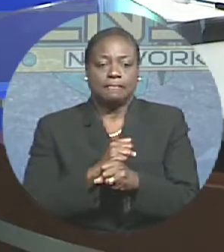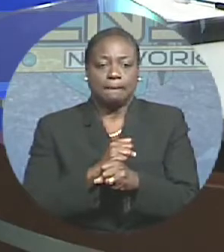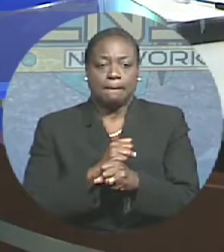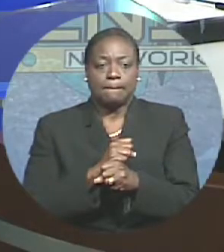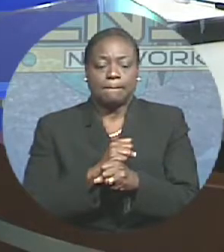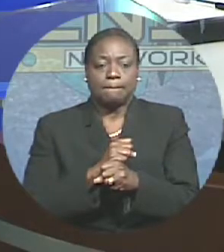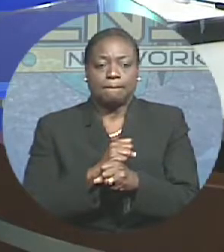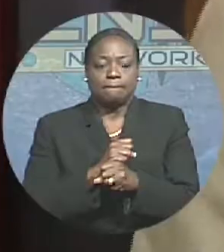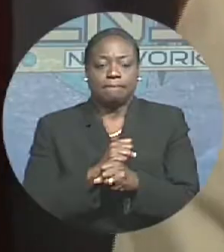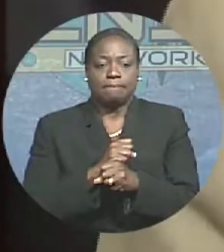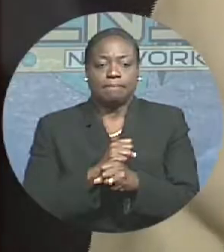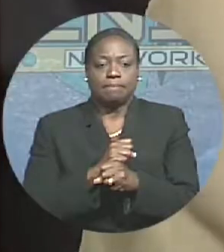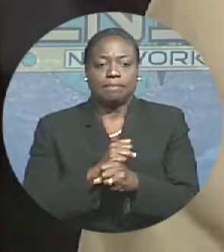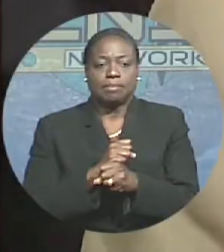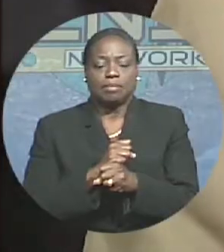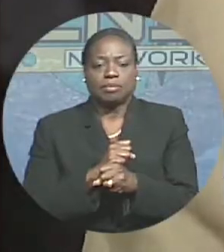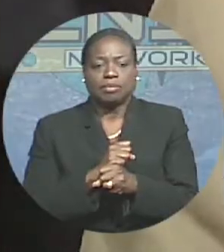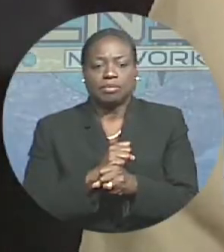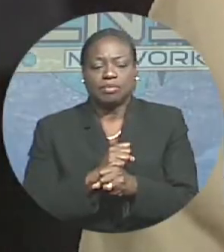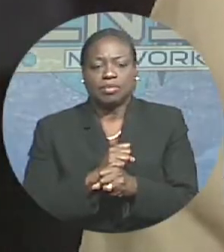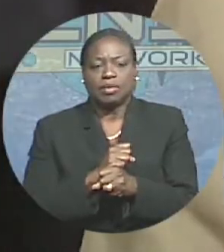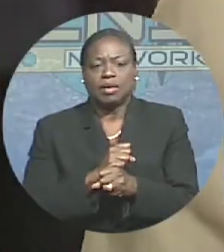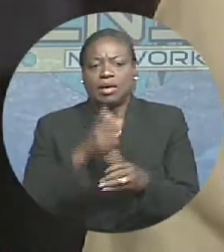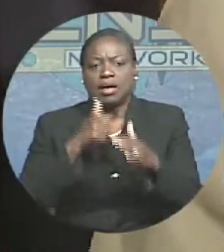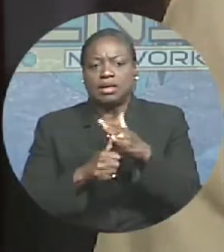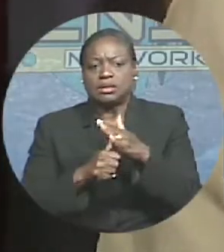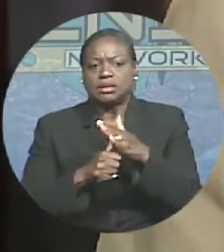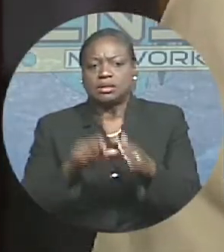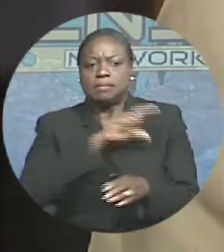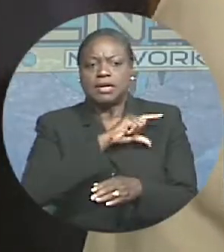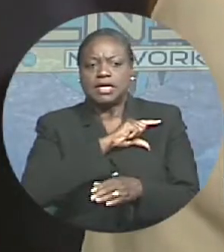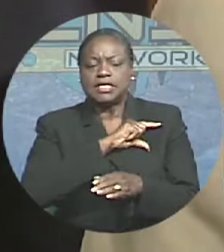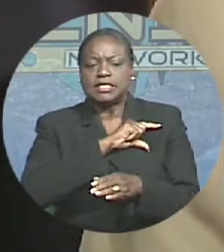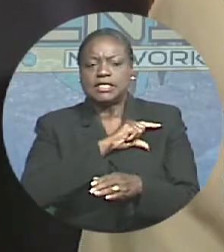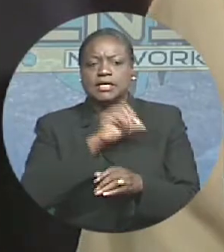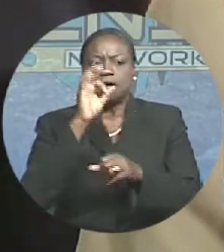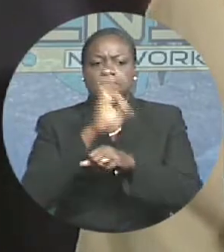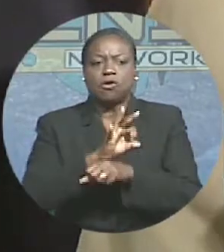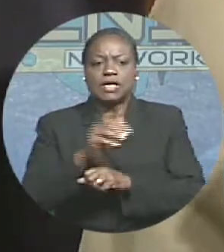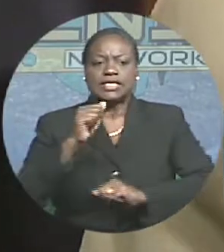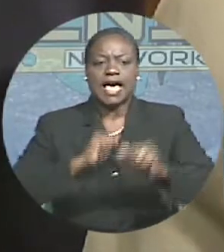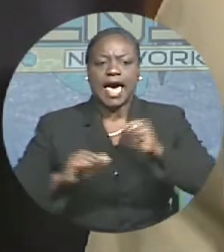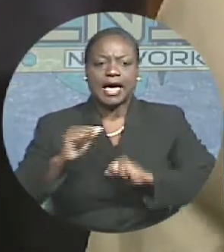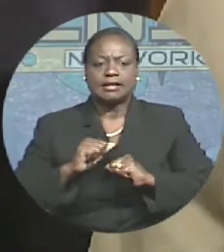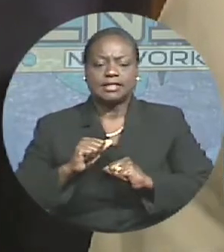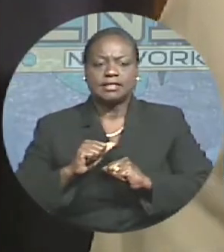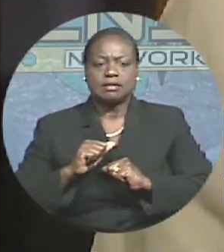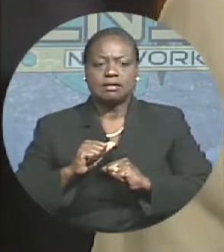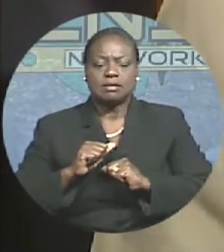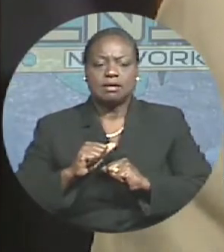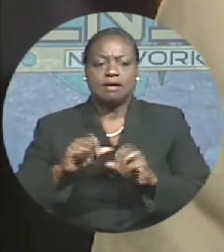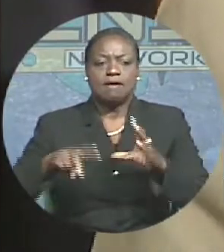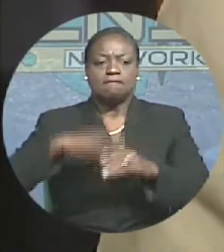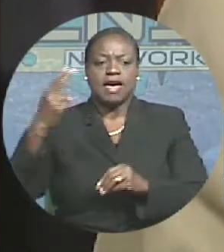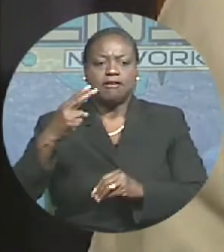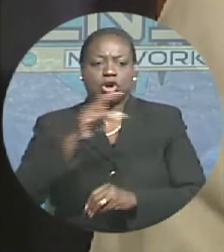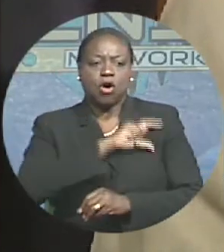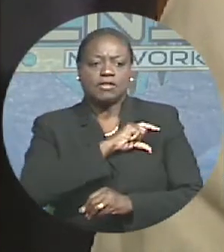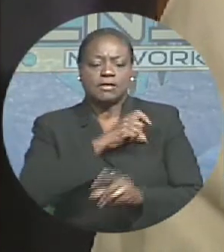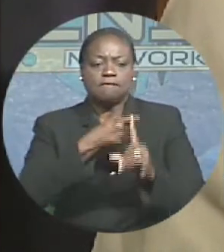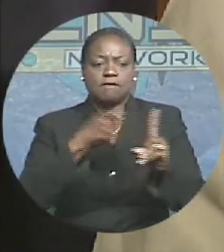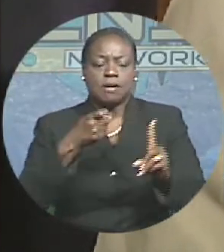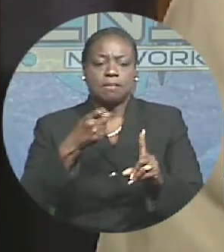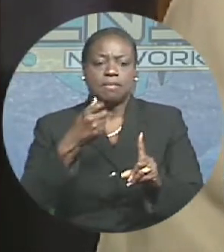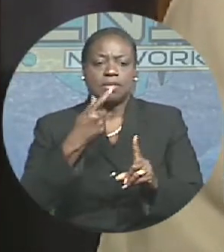times. Police, under his authority under the Police Force Act 2009, discharge an officer from the Royal Bahamas Police Force for a breach of our